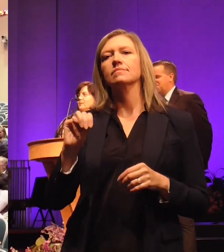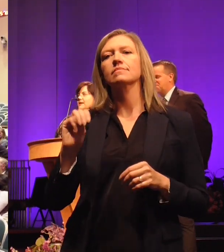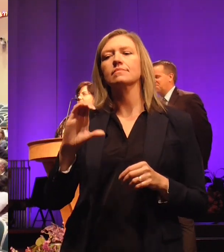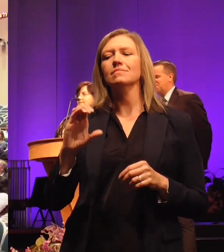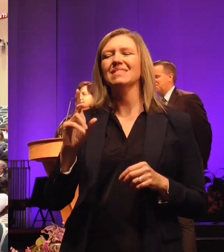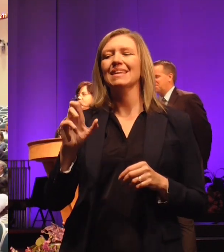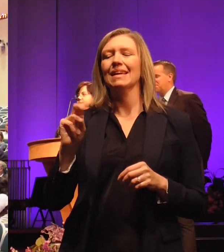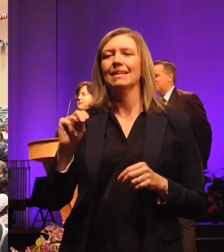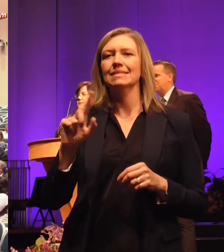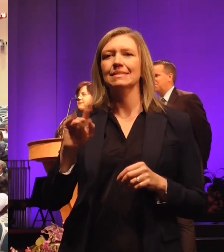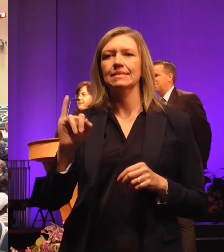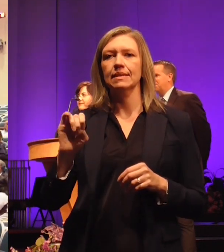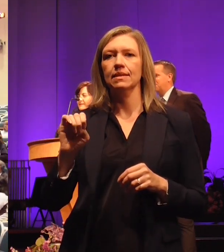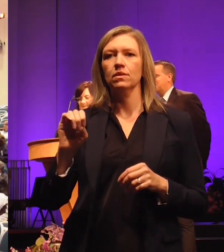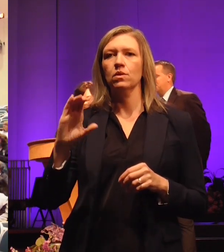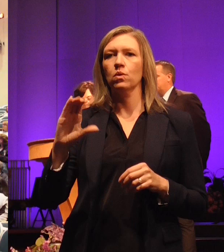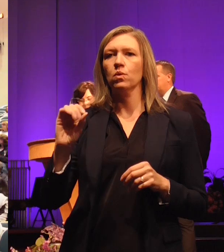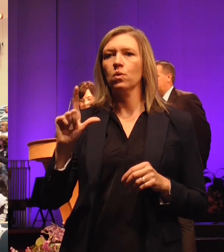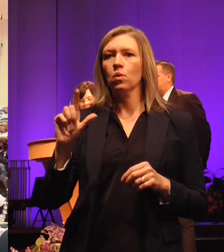Mackenzie Coleman,